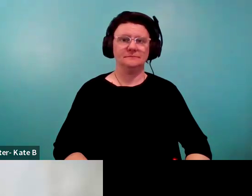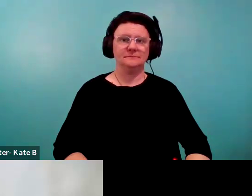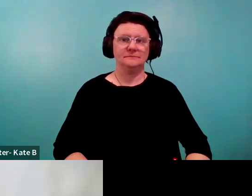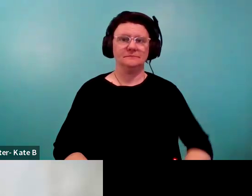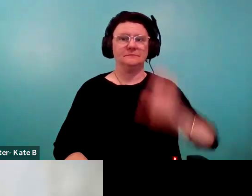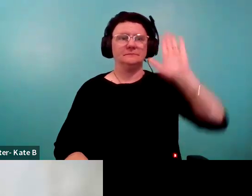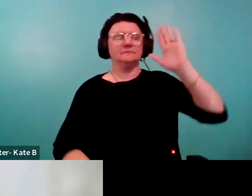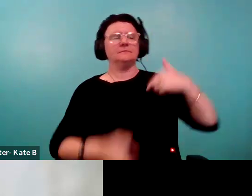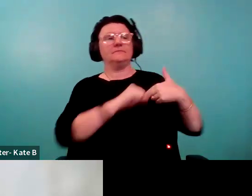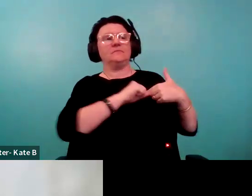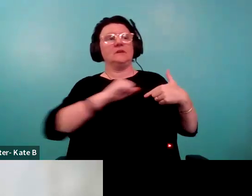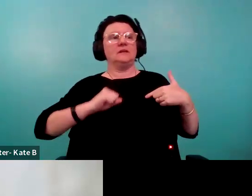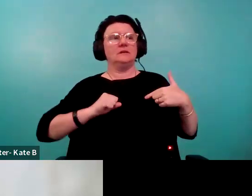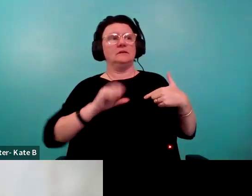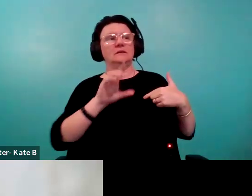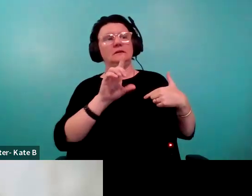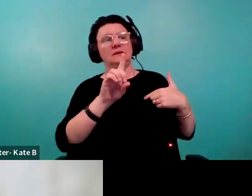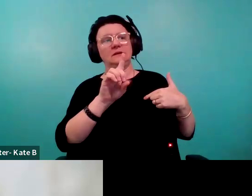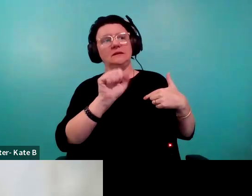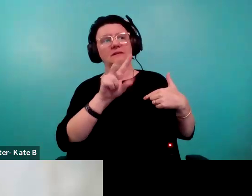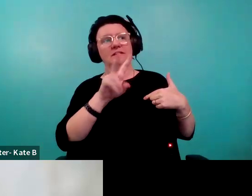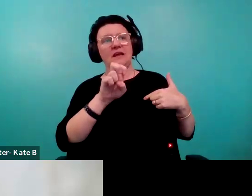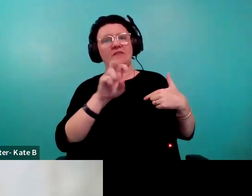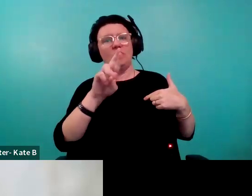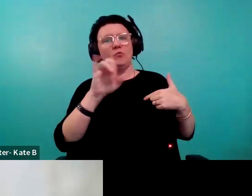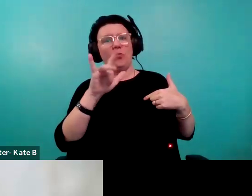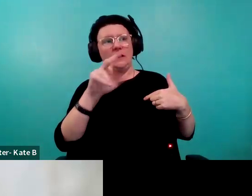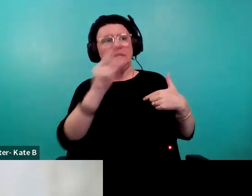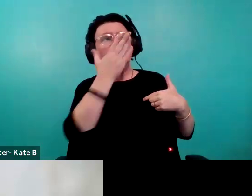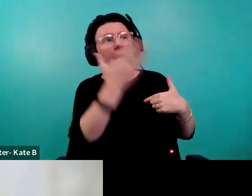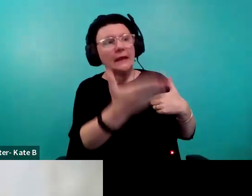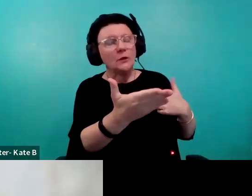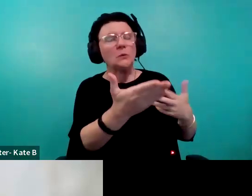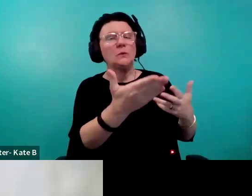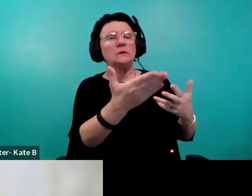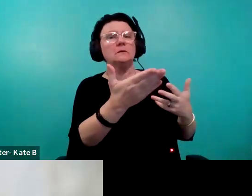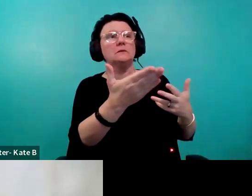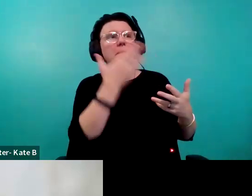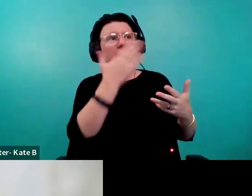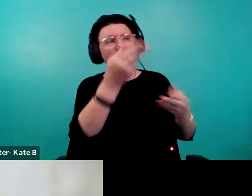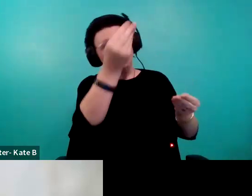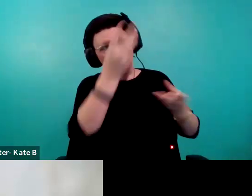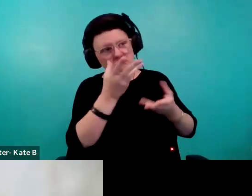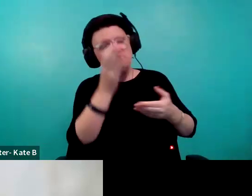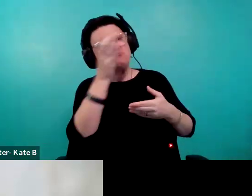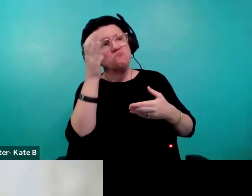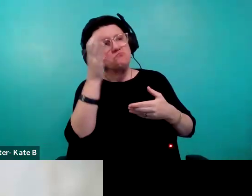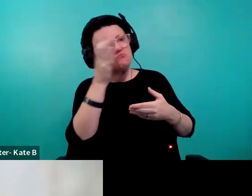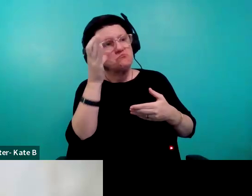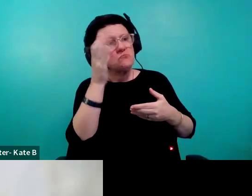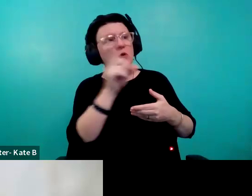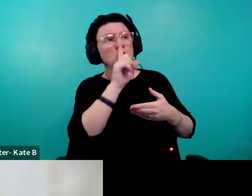This is Senator Dave Raleigh. I just want to say thank you as well. Appreciate the information and especially